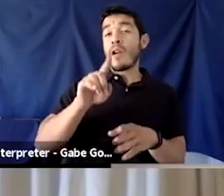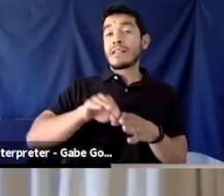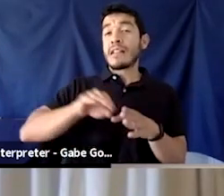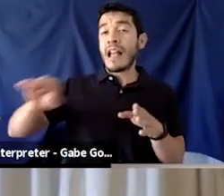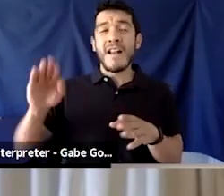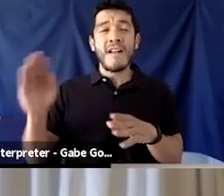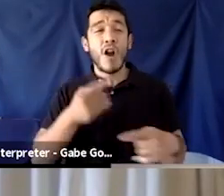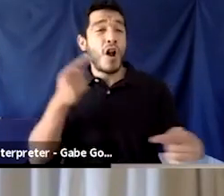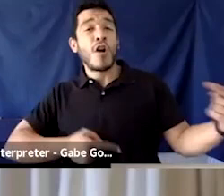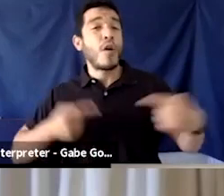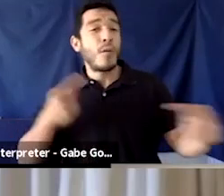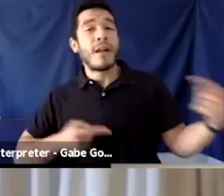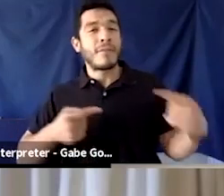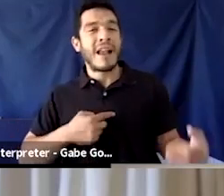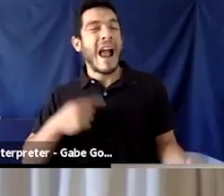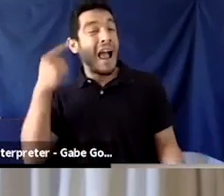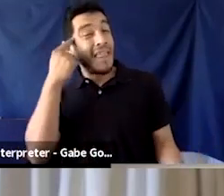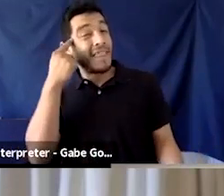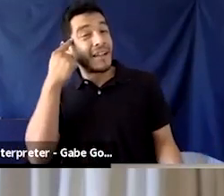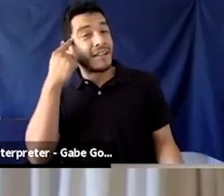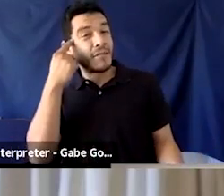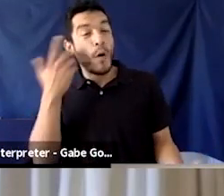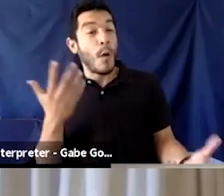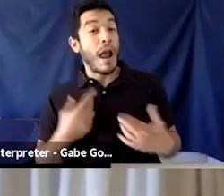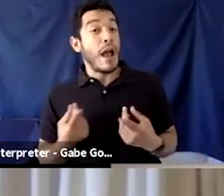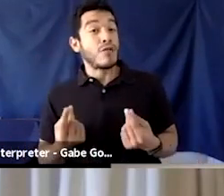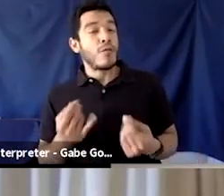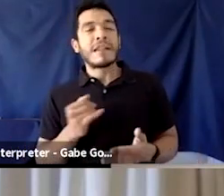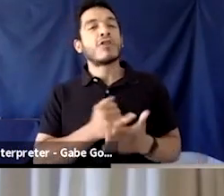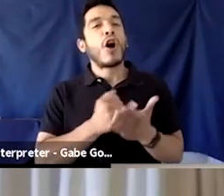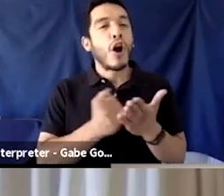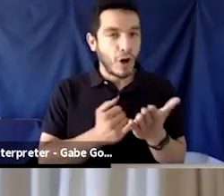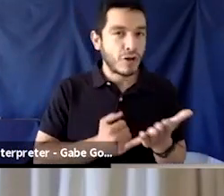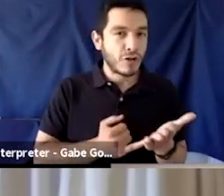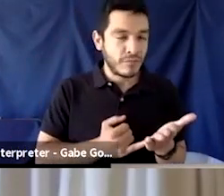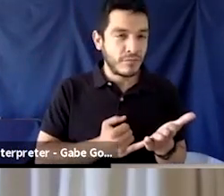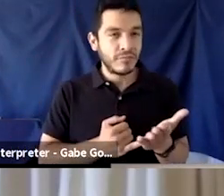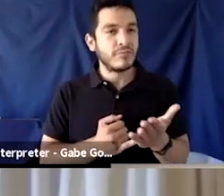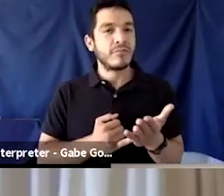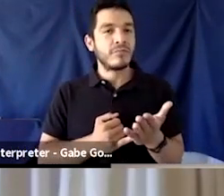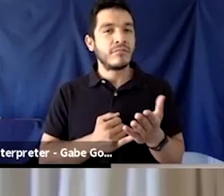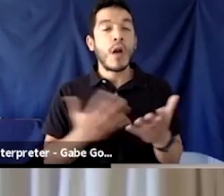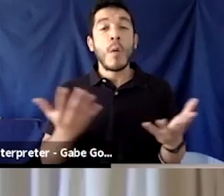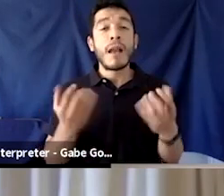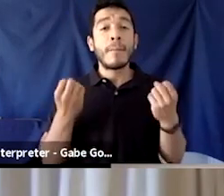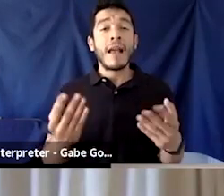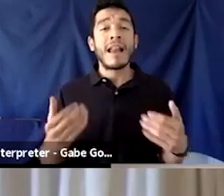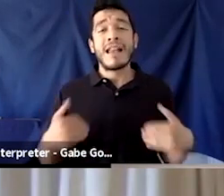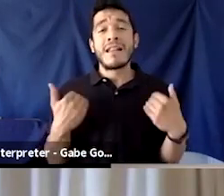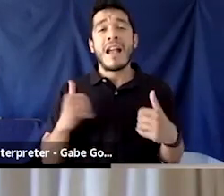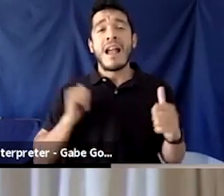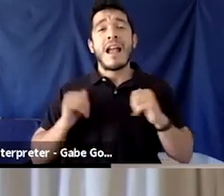this divide, because what I do is an art form. What many young